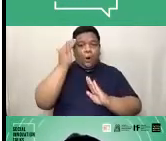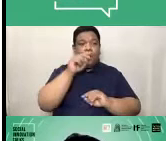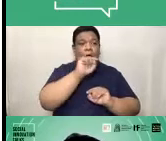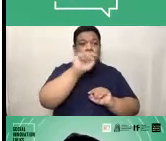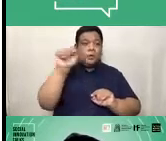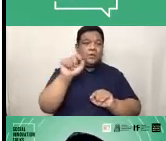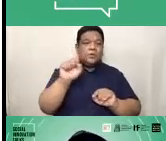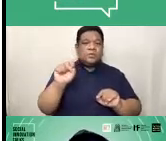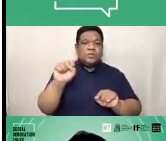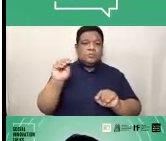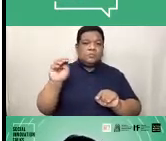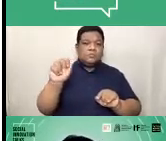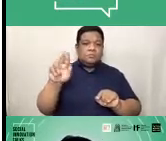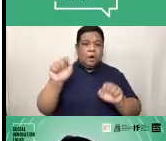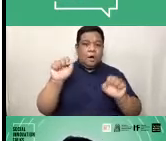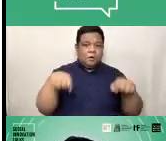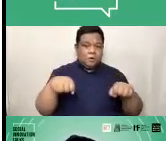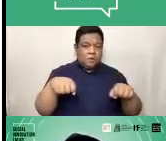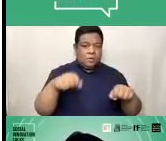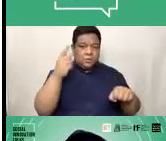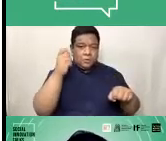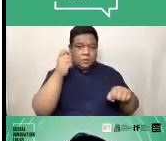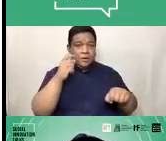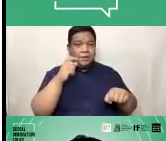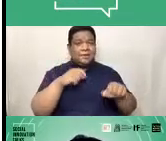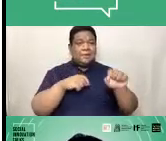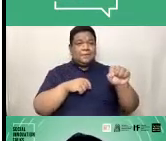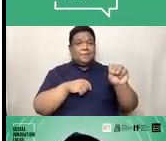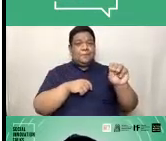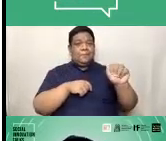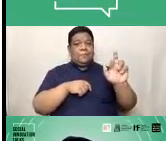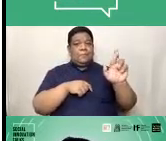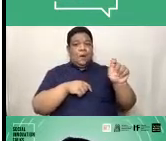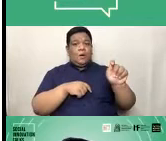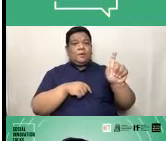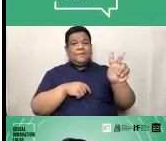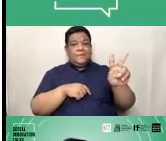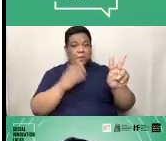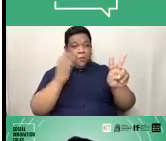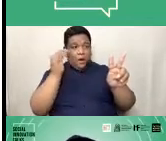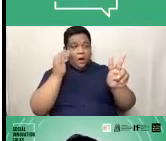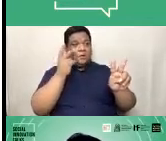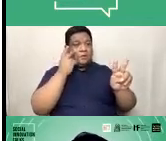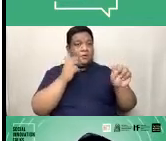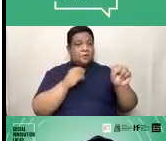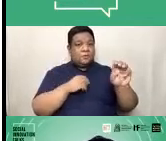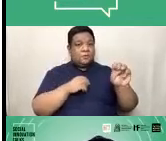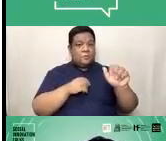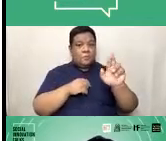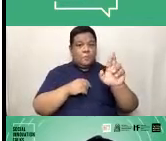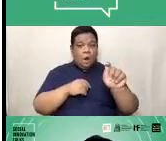smart. So you'll understand now why you would call a smart TV. You might see the perception of why it's called a smart